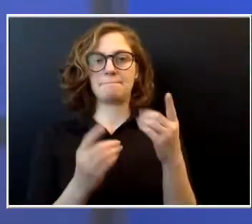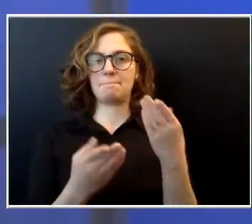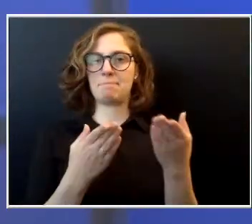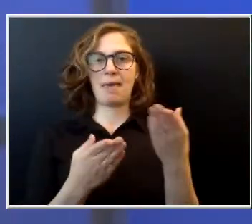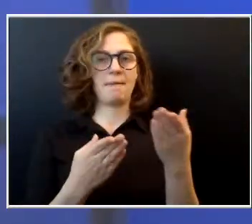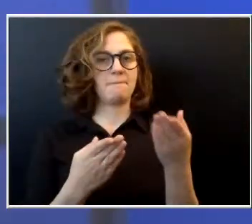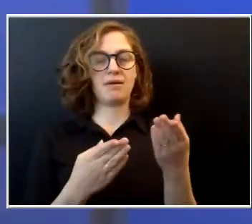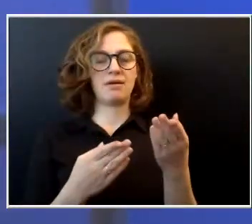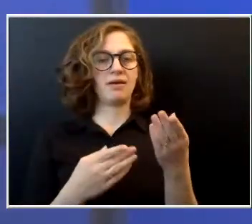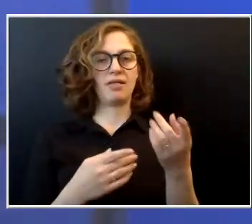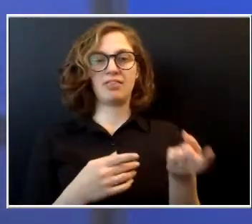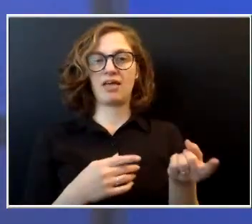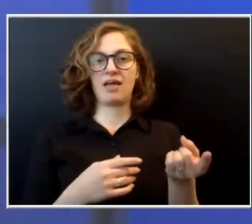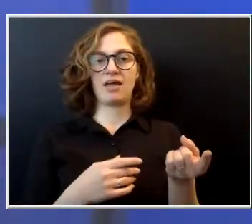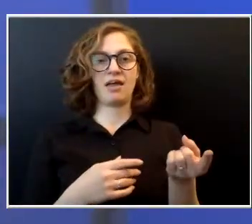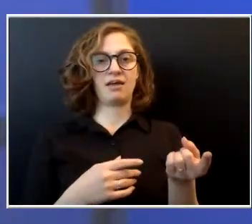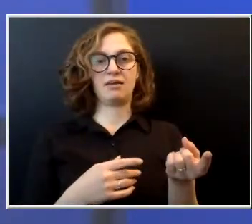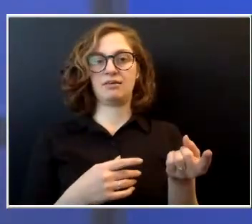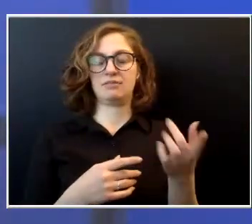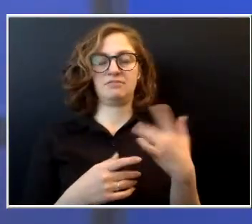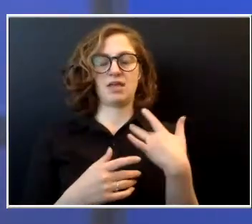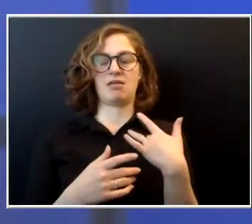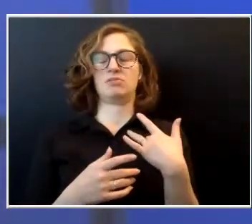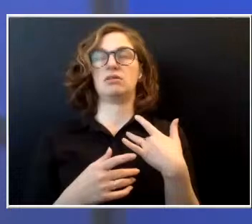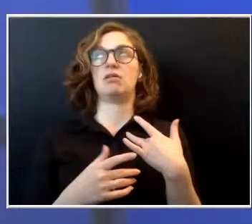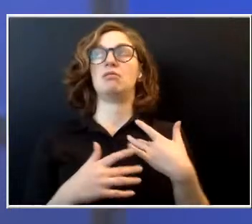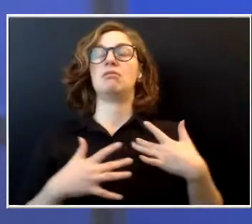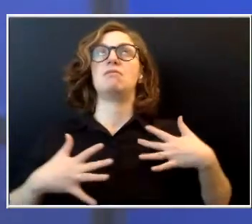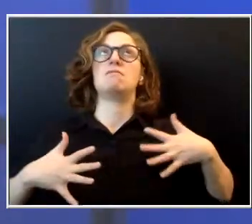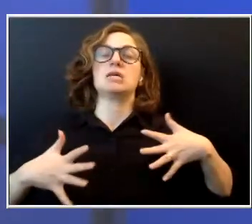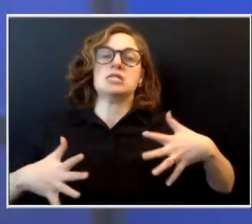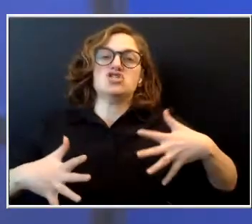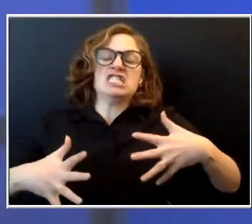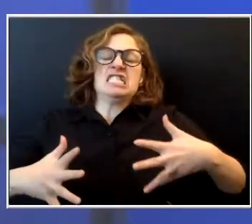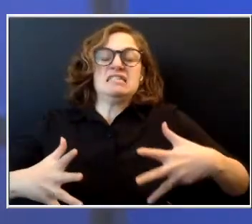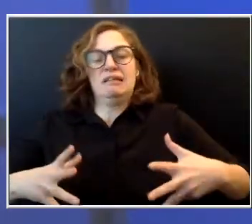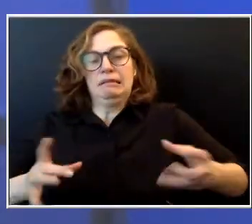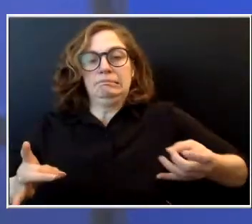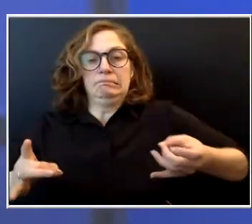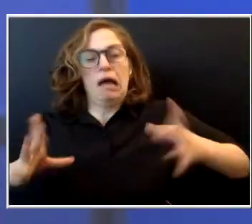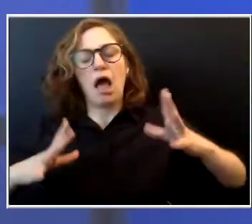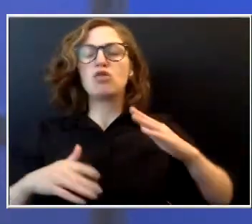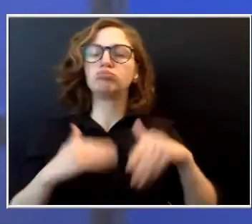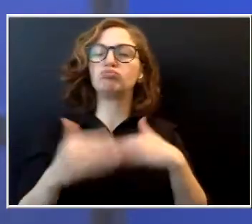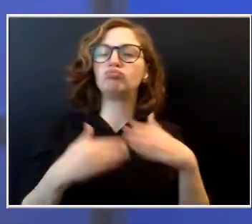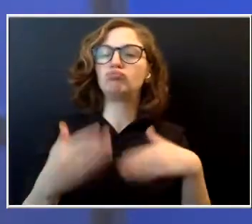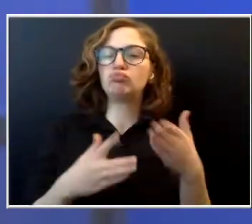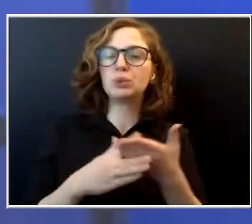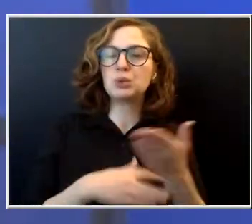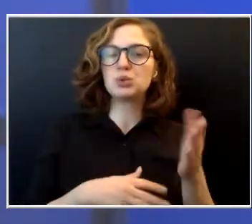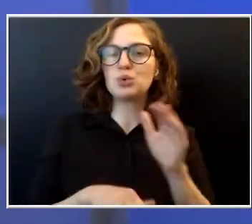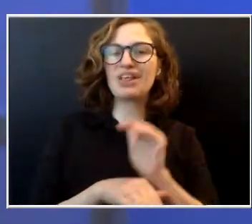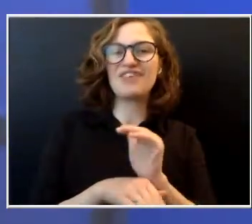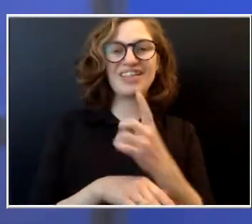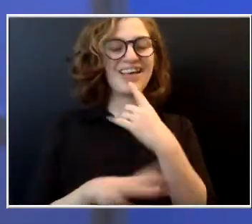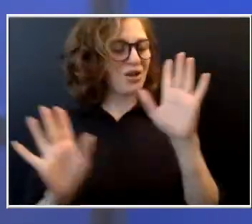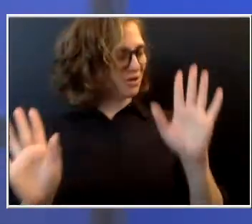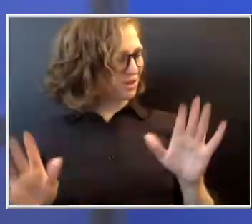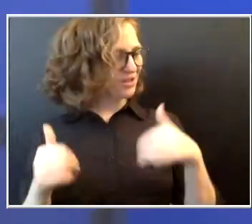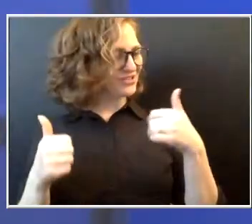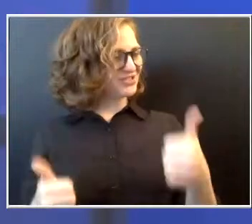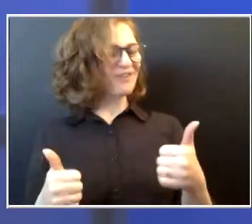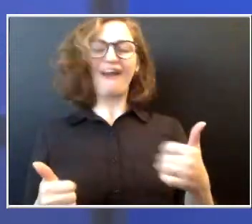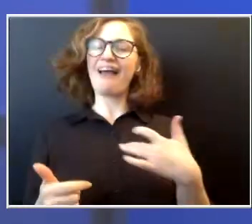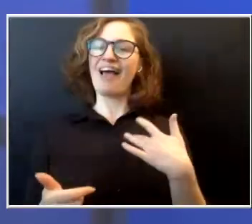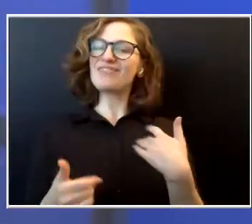they go into it, they're so anxious. But then as they're going through the evening, they're like, you know what, this isn't that bad. I had a good time. They go home and they're like, that was the greatest date I've ever had